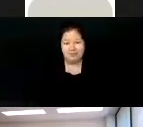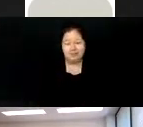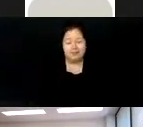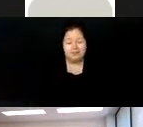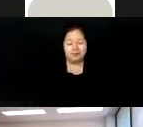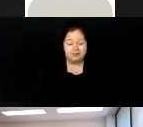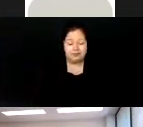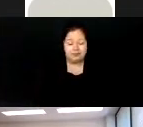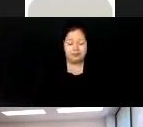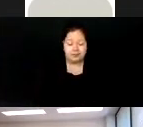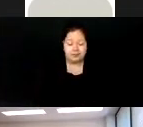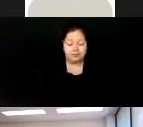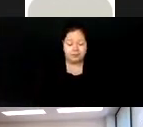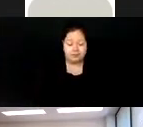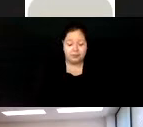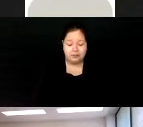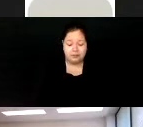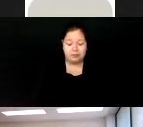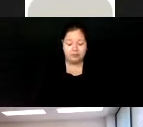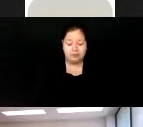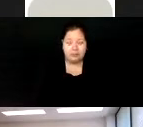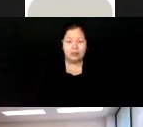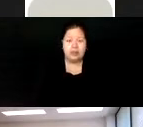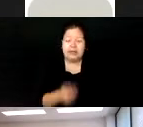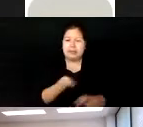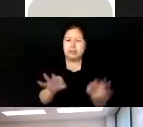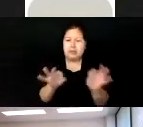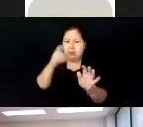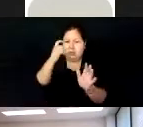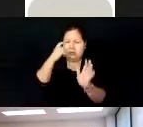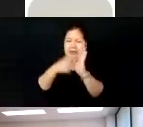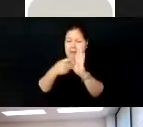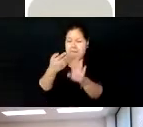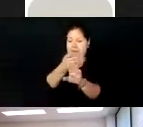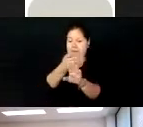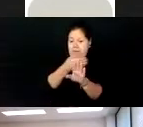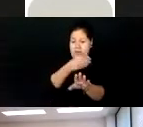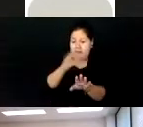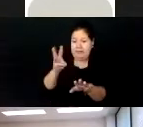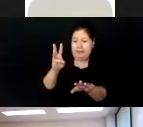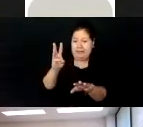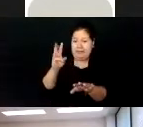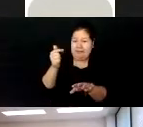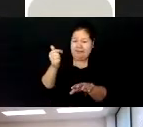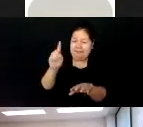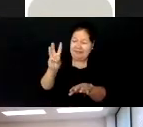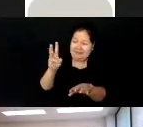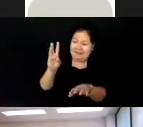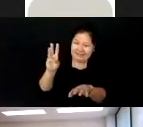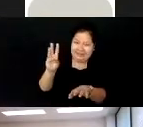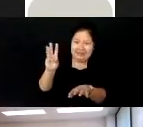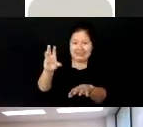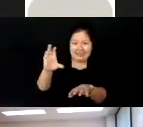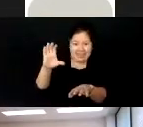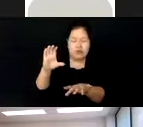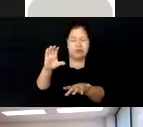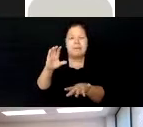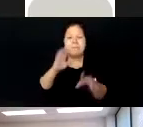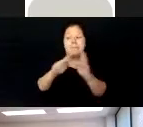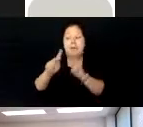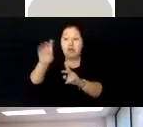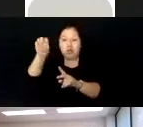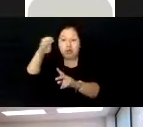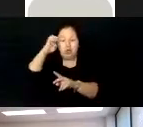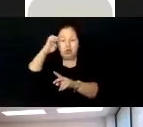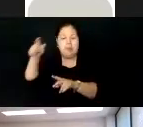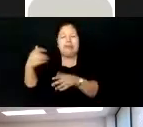It's important to note as well that really before the 1600s, people in Europe identified themselves primarily on the basis of their